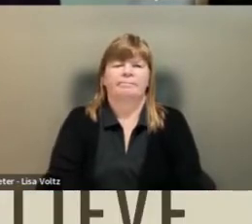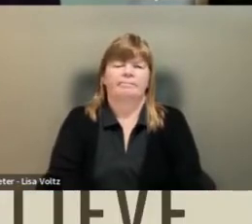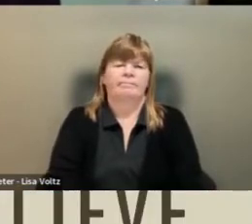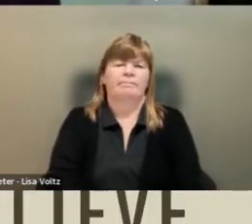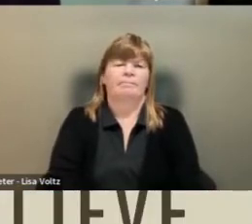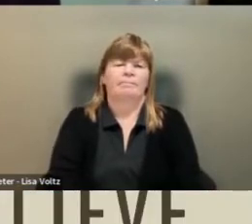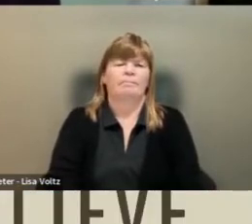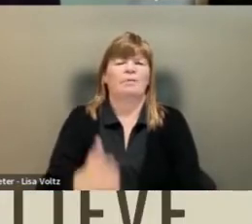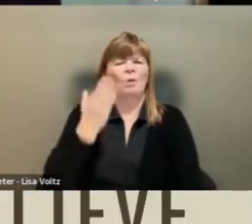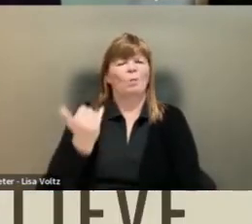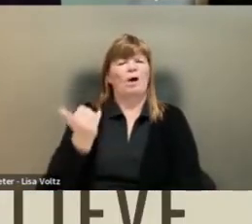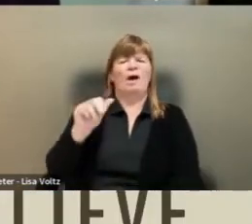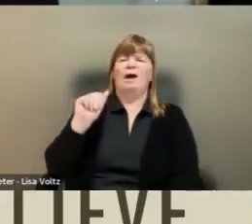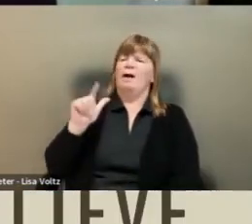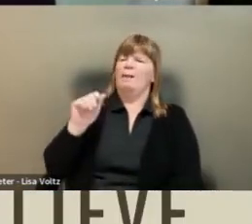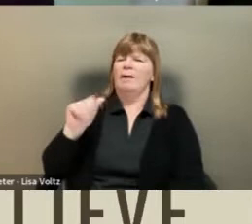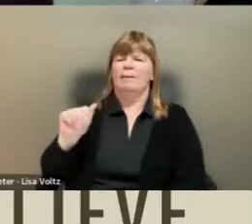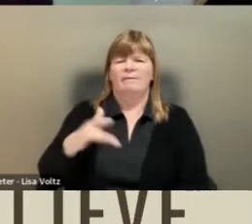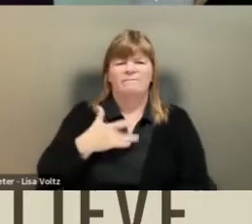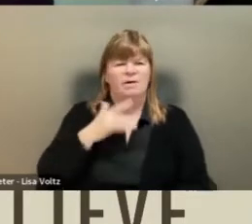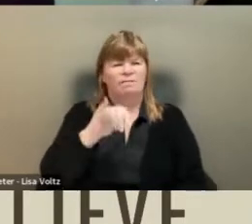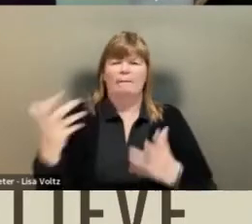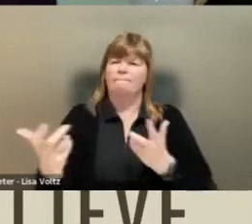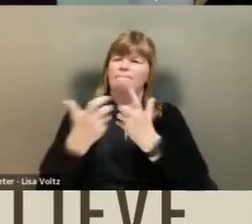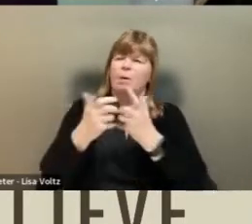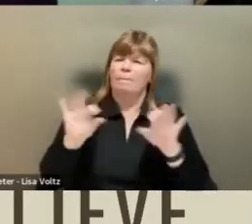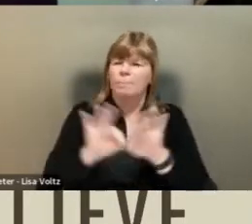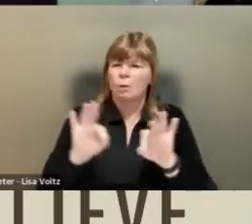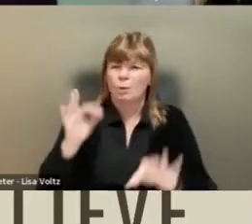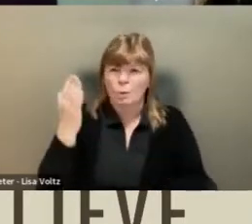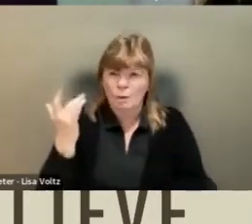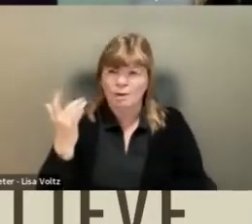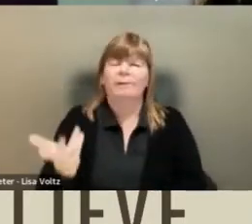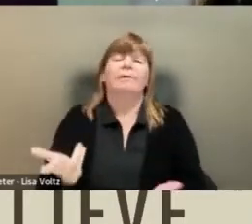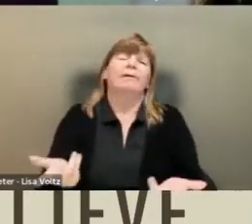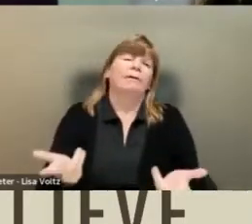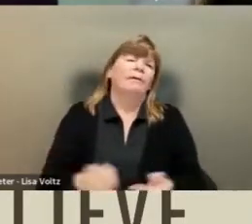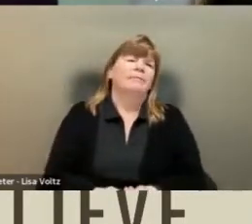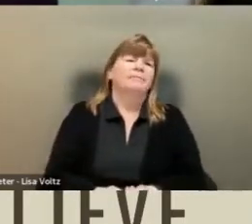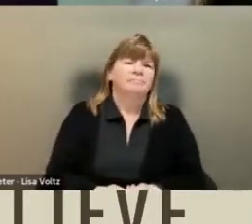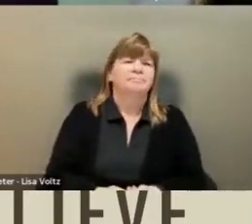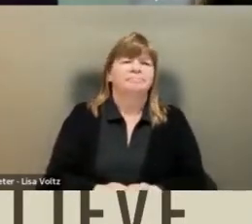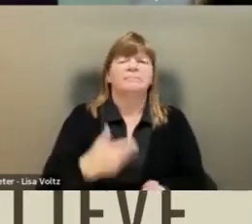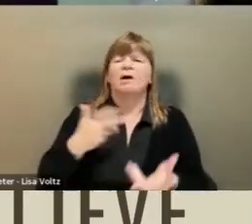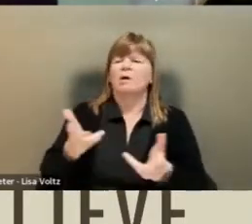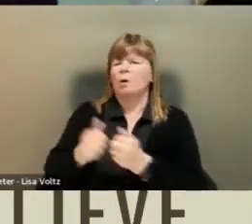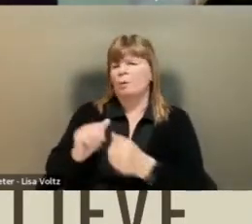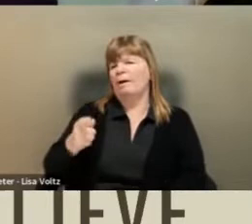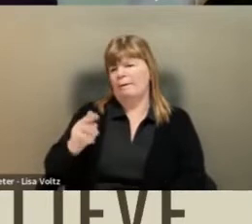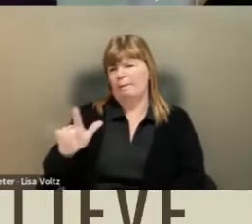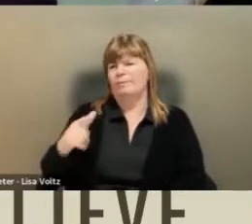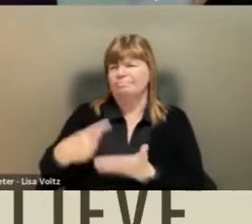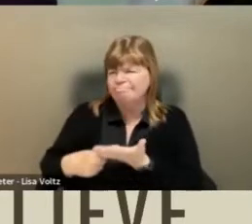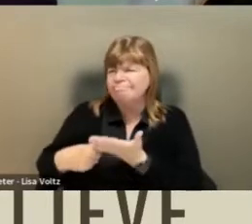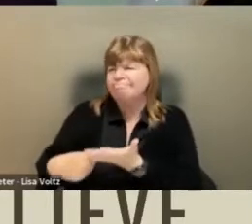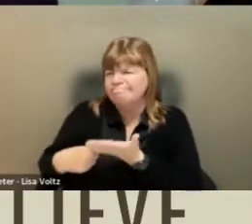And why does Alabama believe this partnership is important? You know, I've talked with April about this a lot. I feel